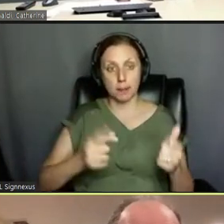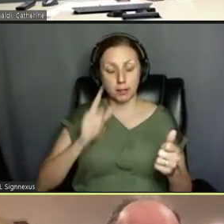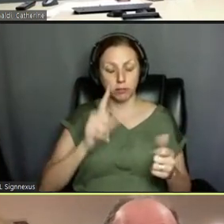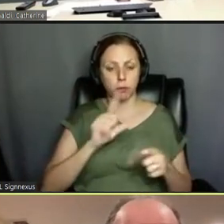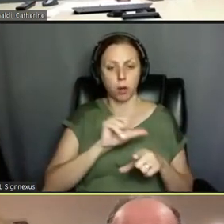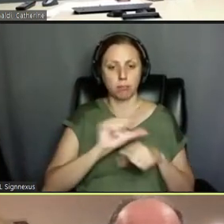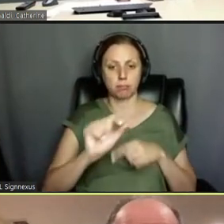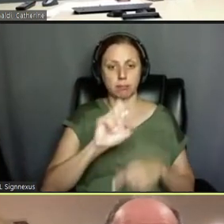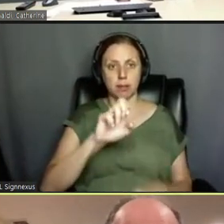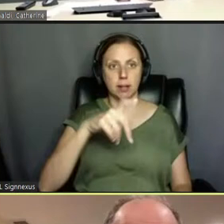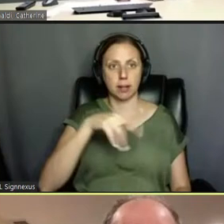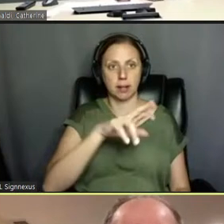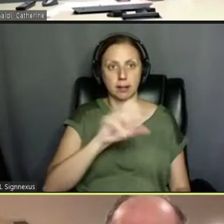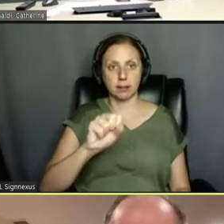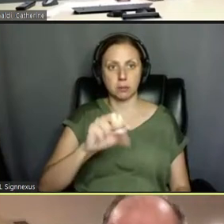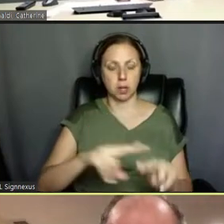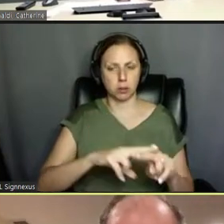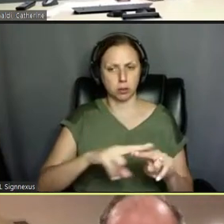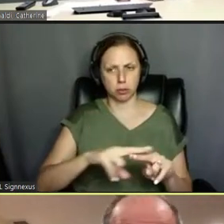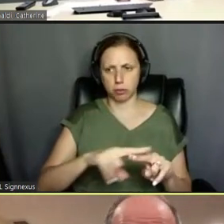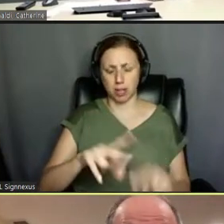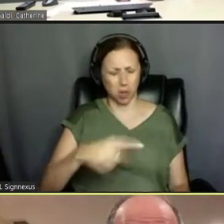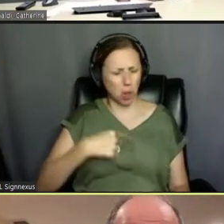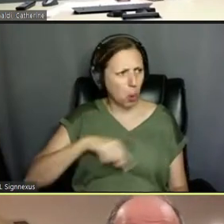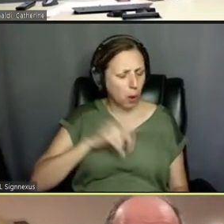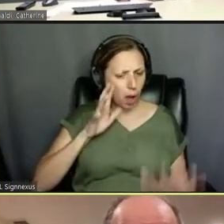of course, we're all like, are you serious?